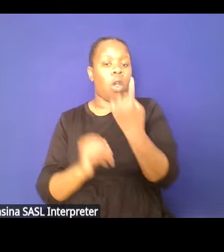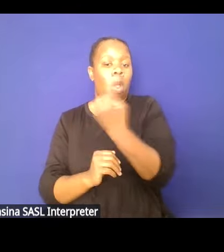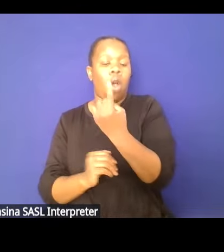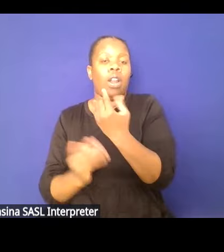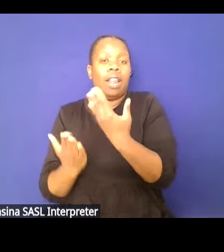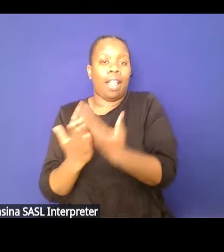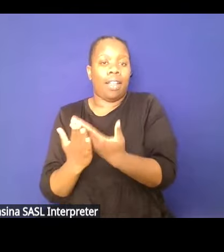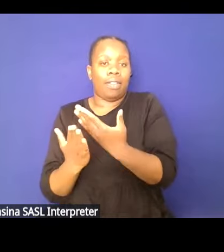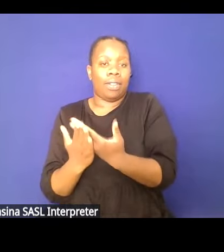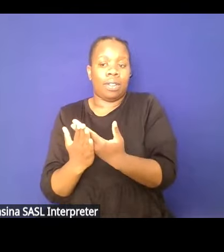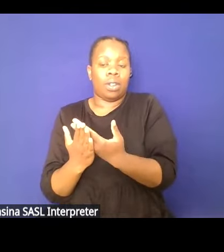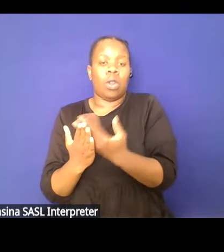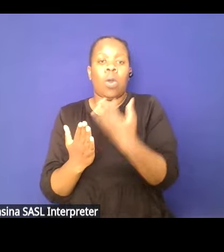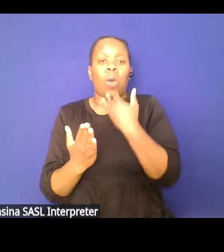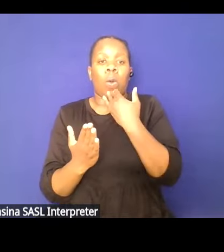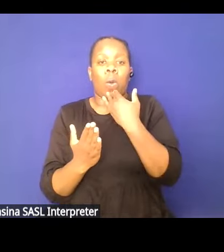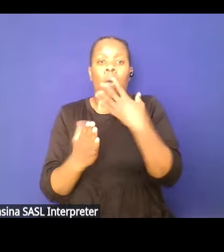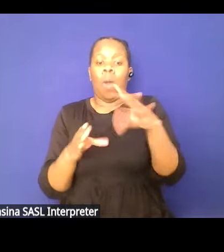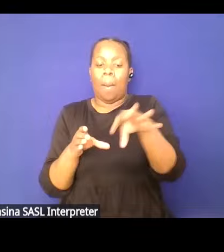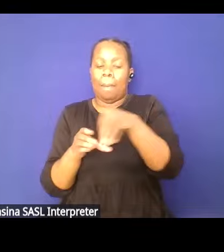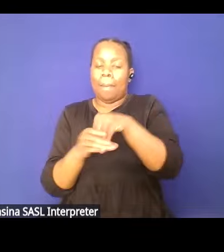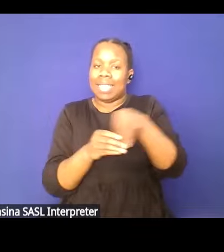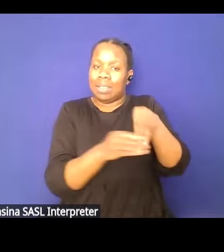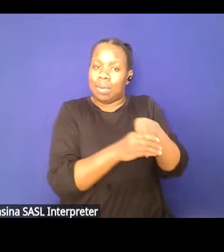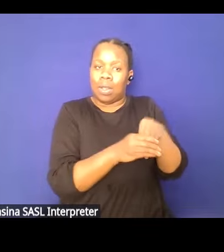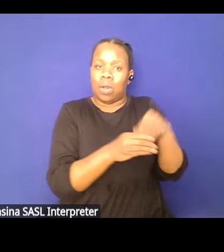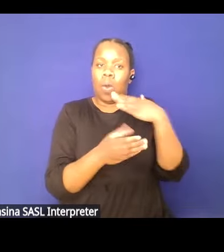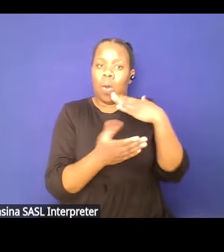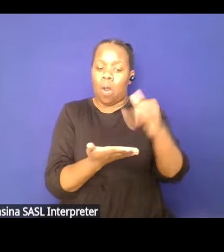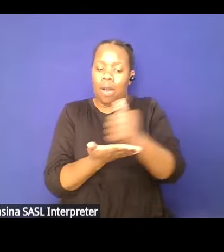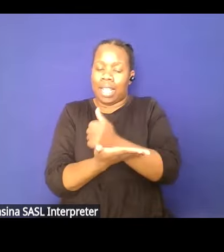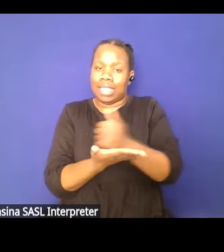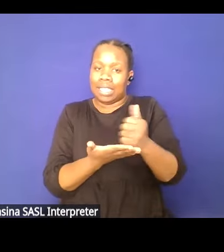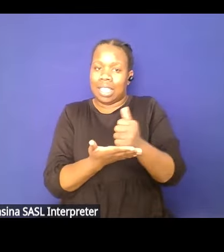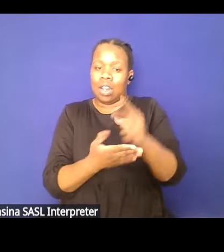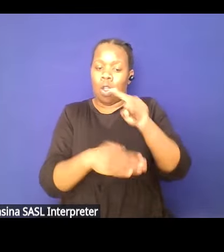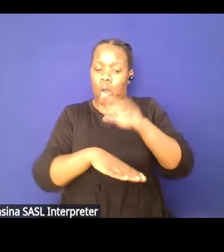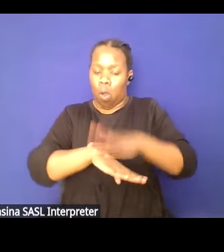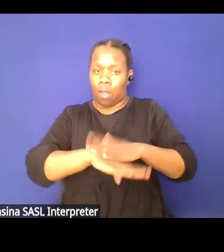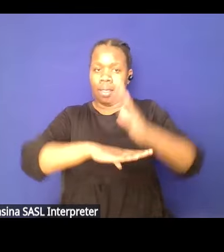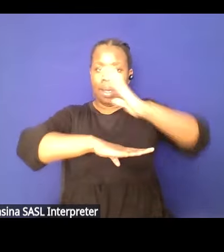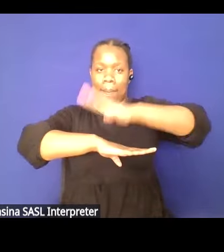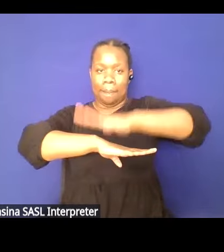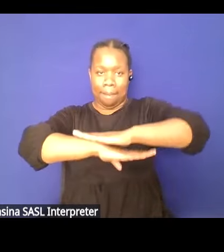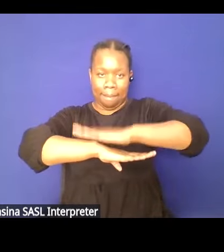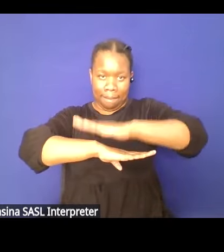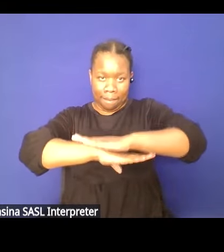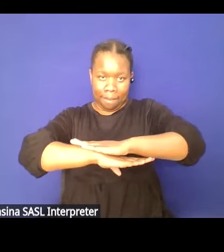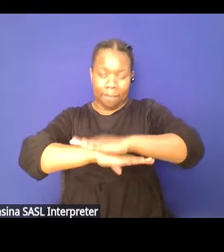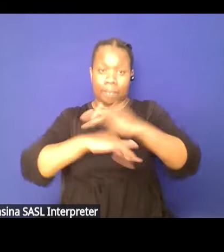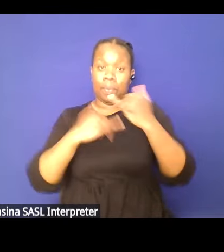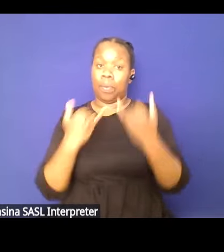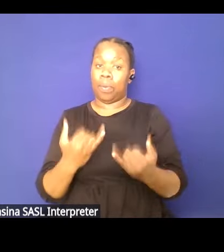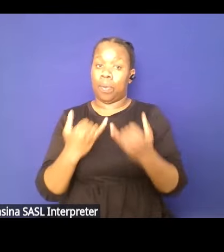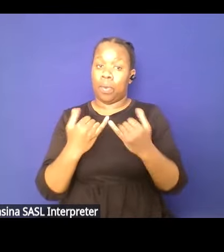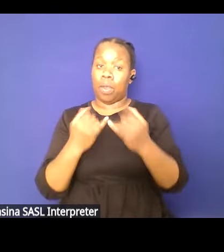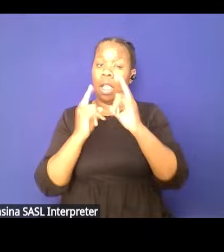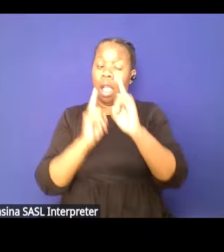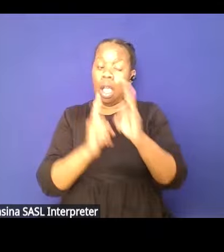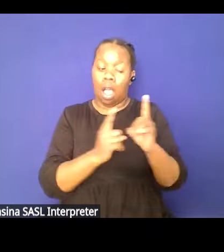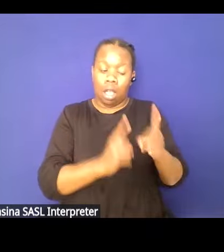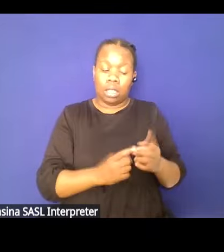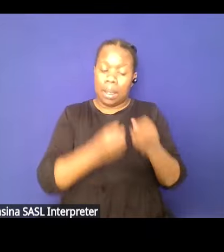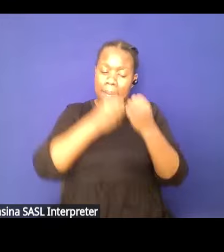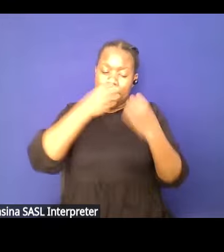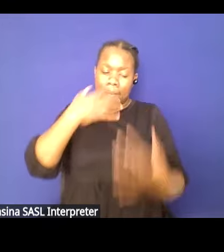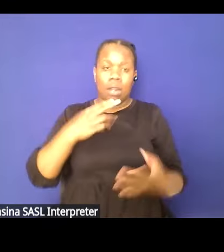those participants who have registered on the platform, right? We will endeavor today to answer as many of your questions as